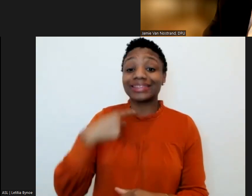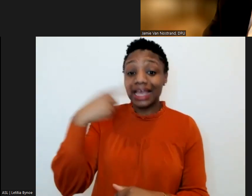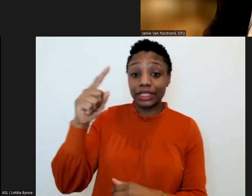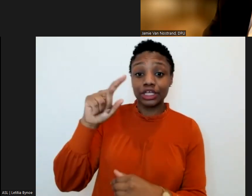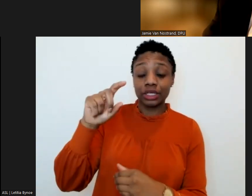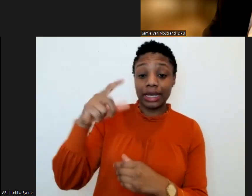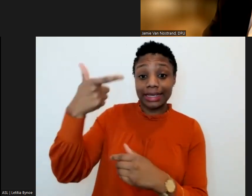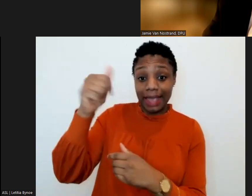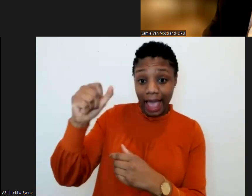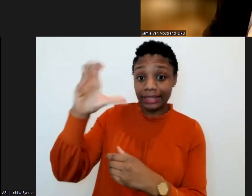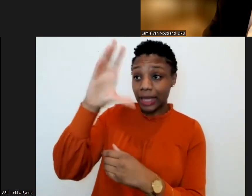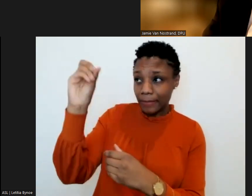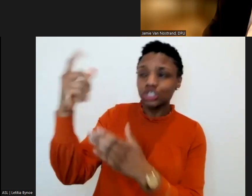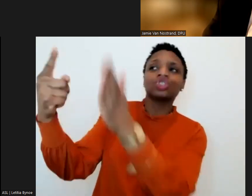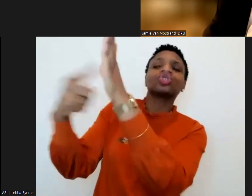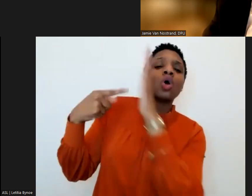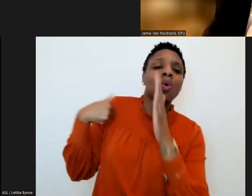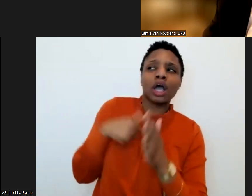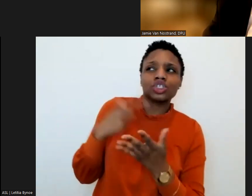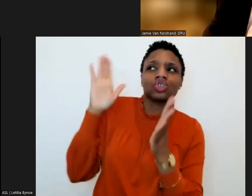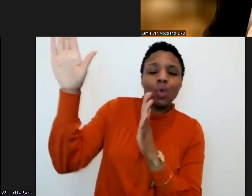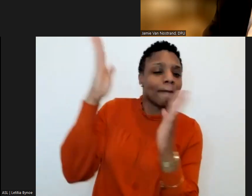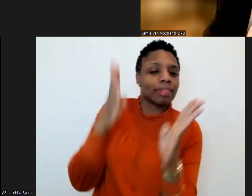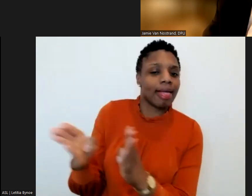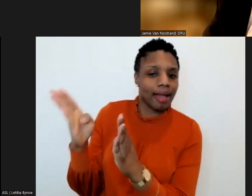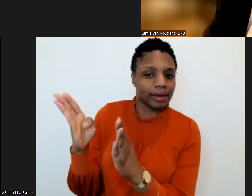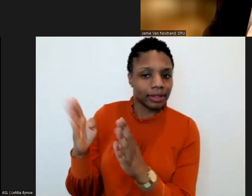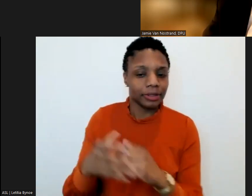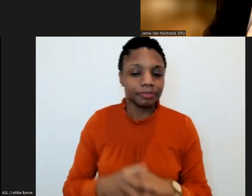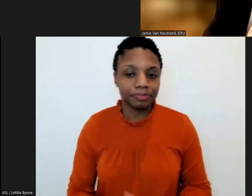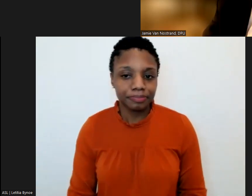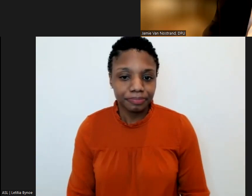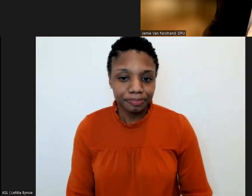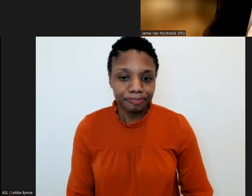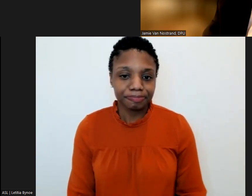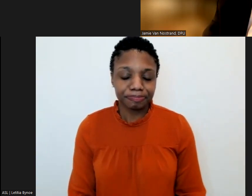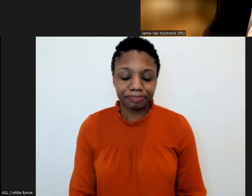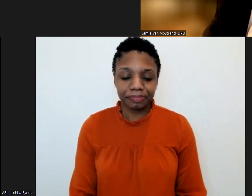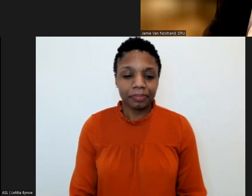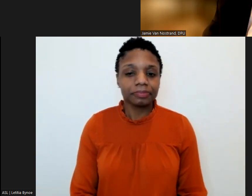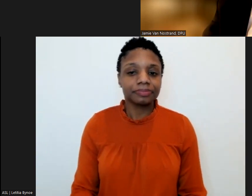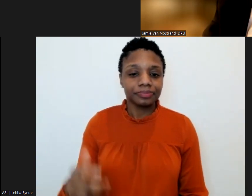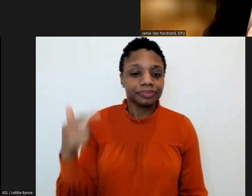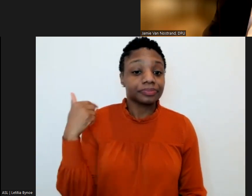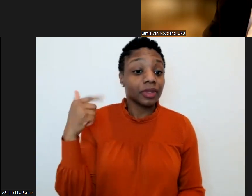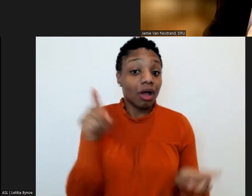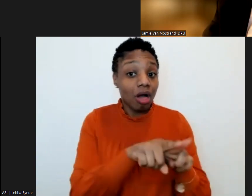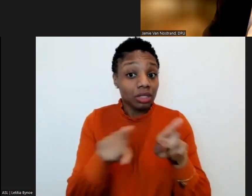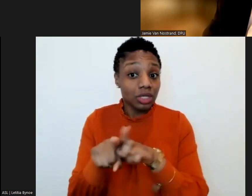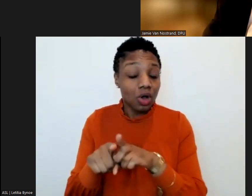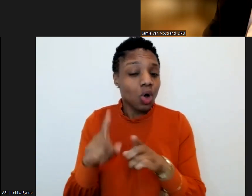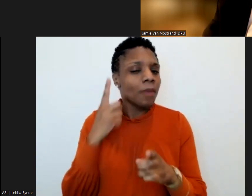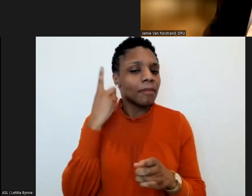show how you're going to get there. And I think another piece of it that I didn't really talk about is are there incentive